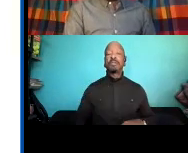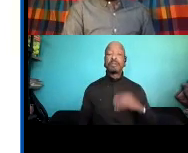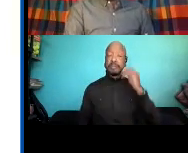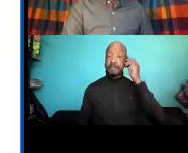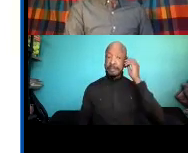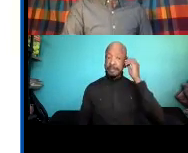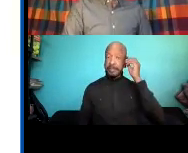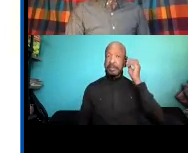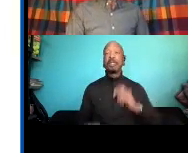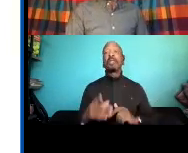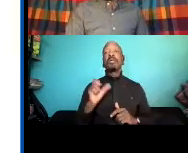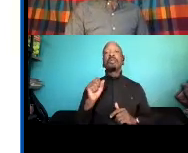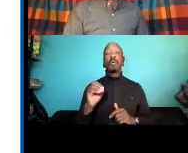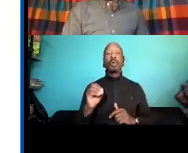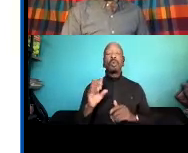So cooperatives.